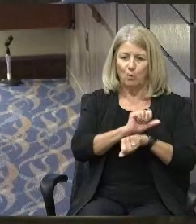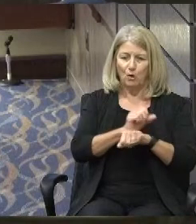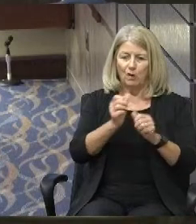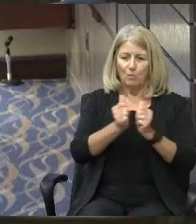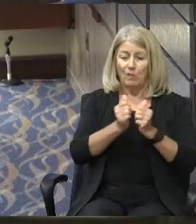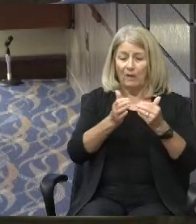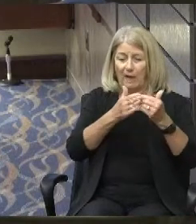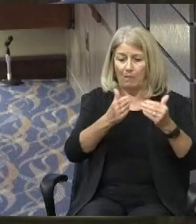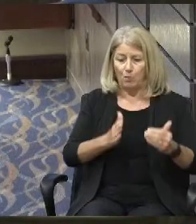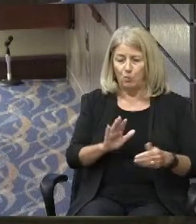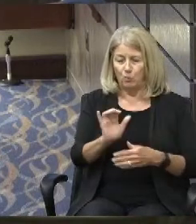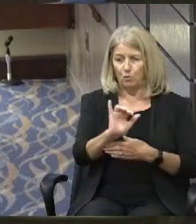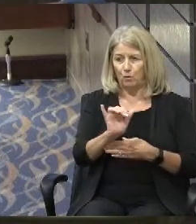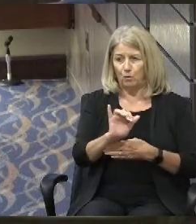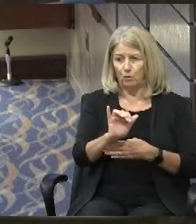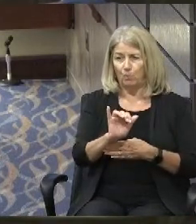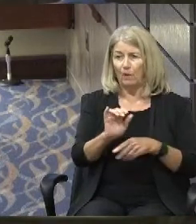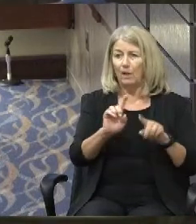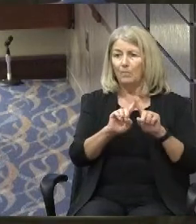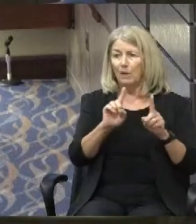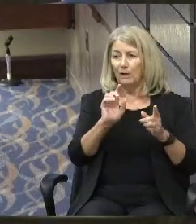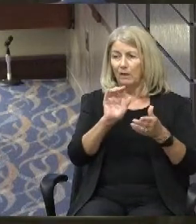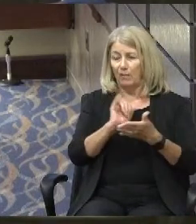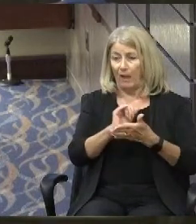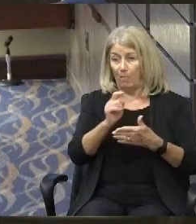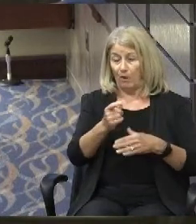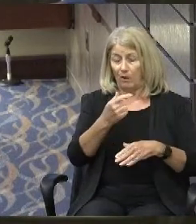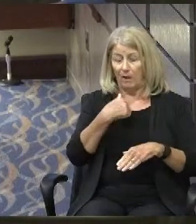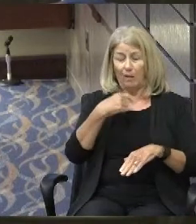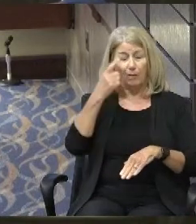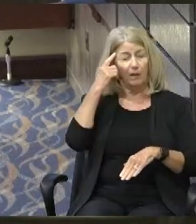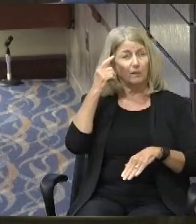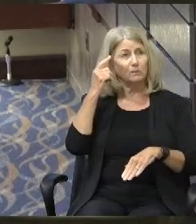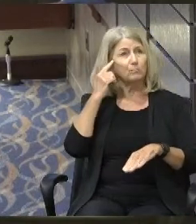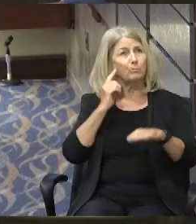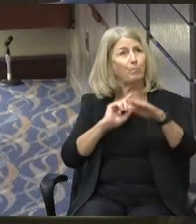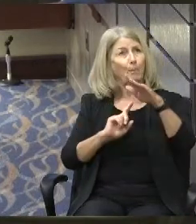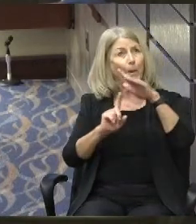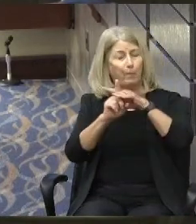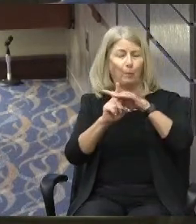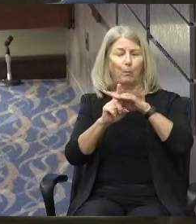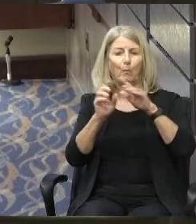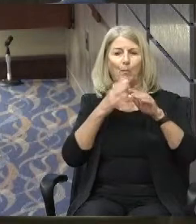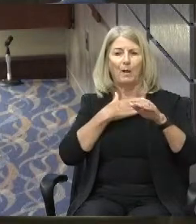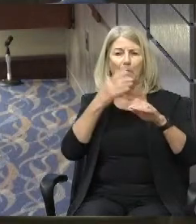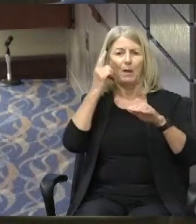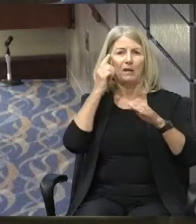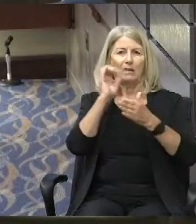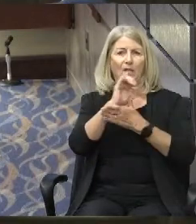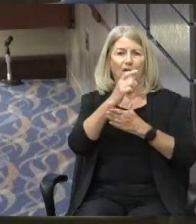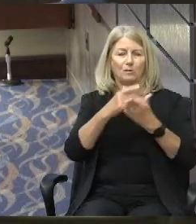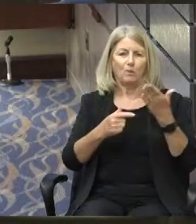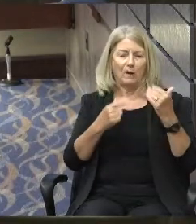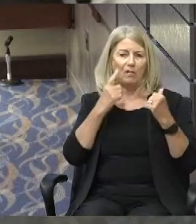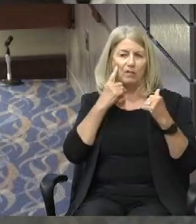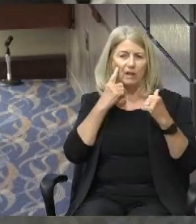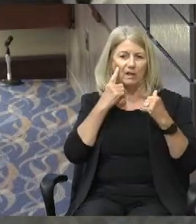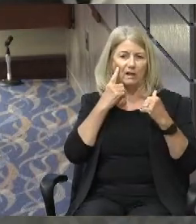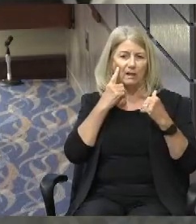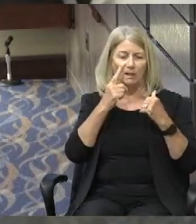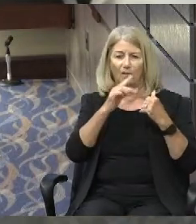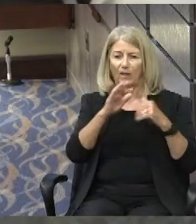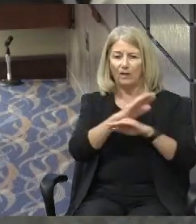But that one sticks out in my mind as much as anything, because those are the ones that I get a lot, and they do not have a